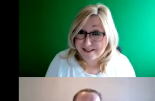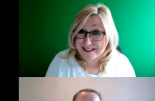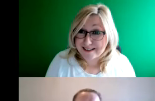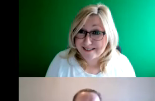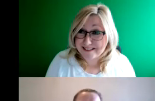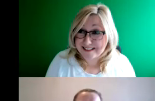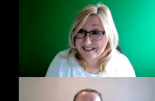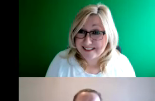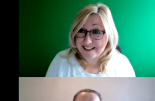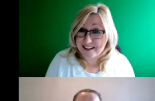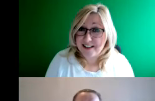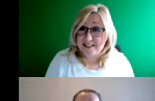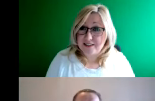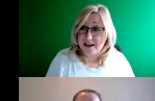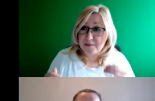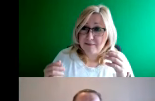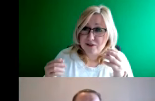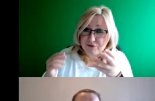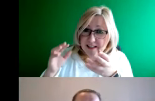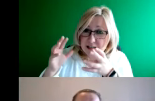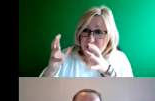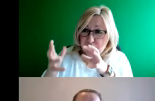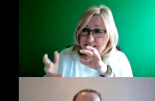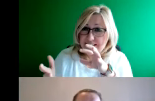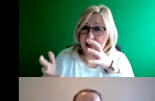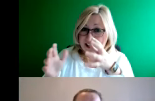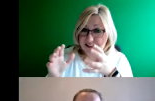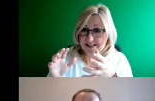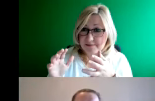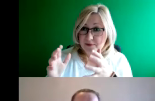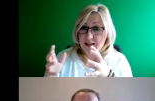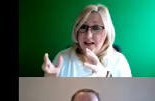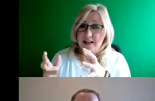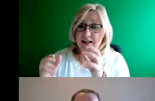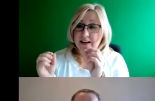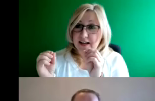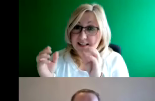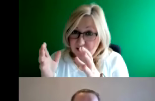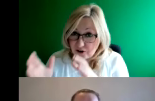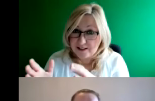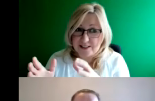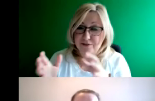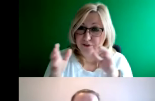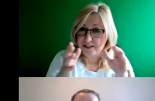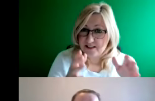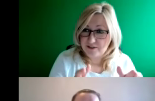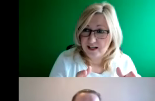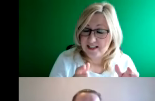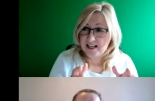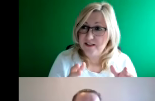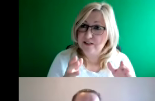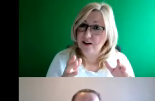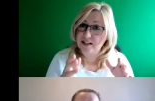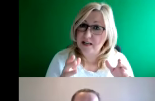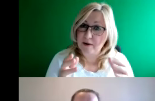because I don't want that cold. Yeah. So you got to be able to read between the lines. And then you also, for us, for